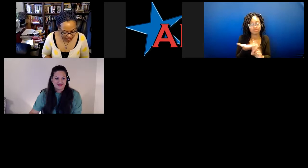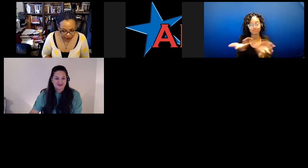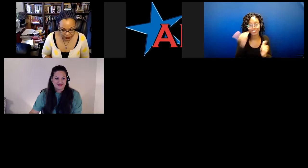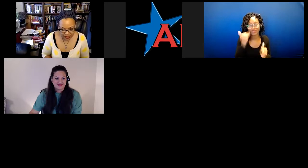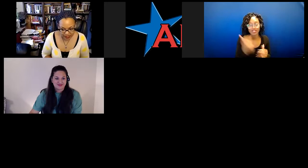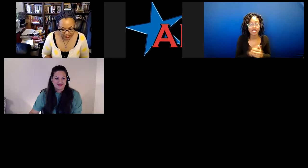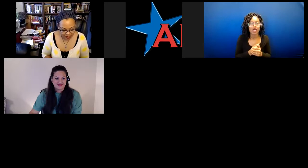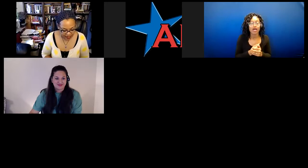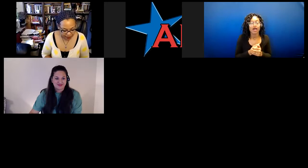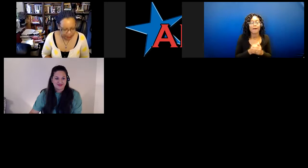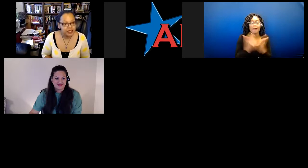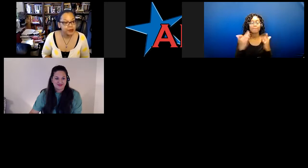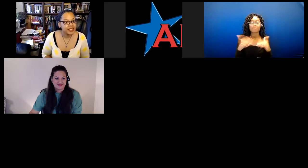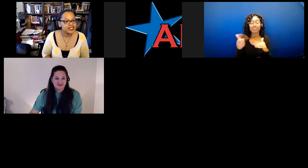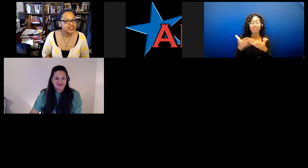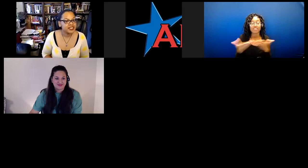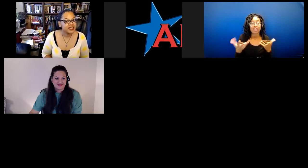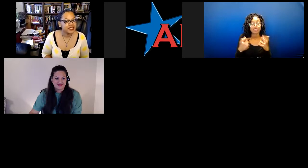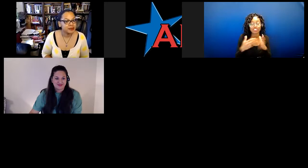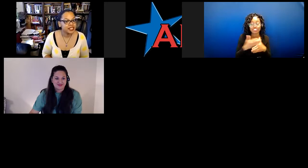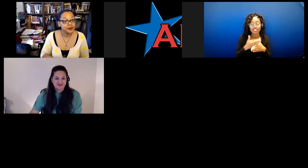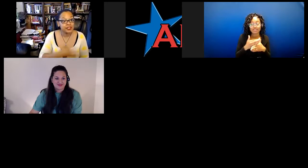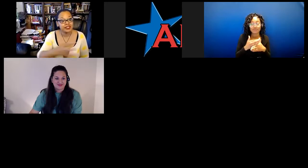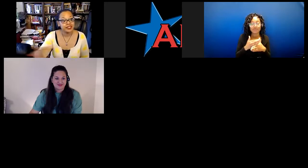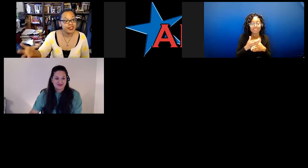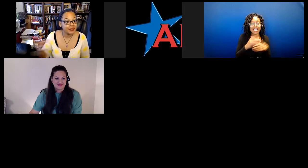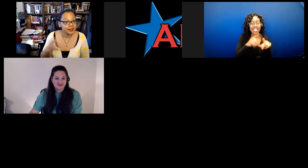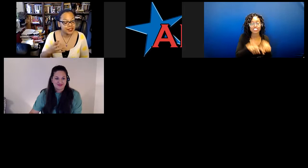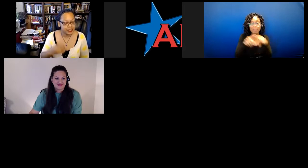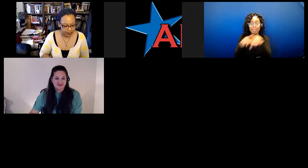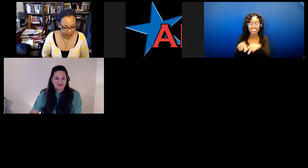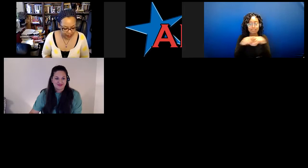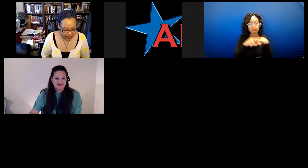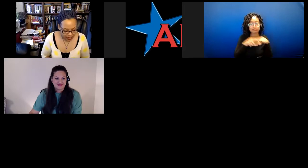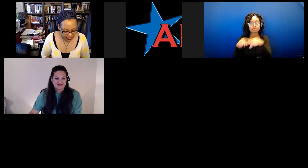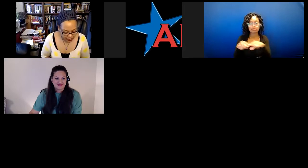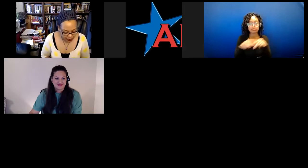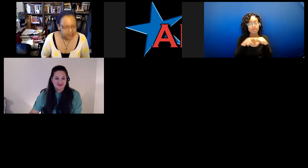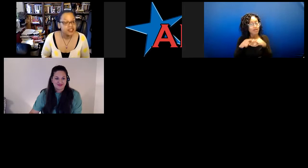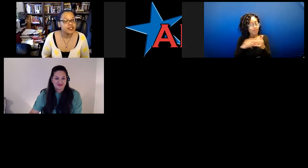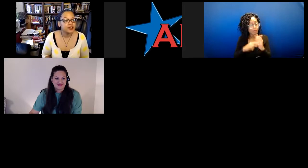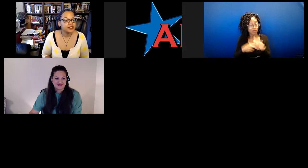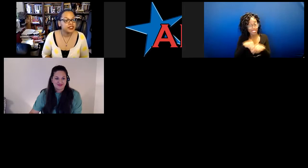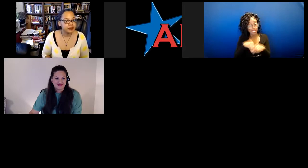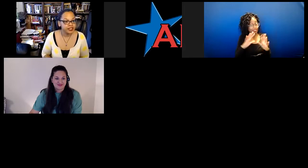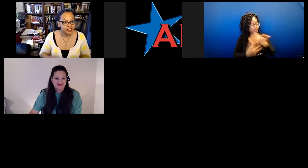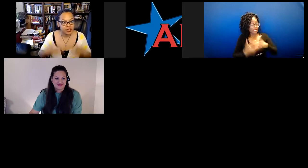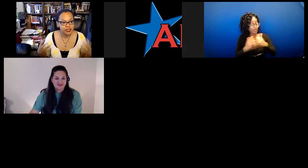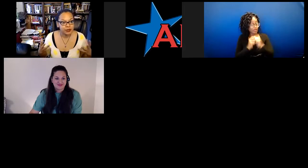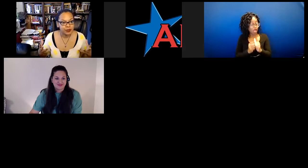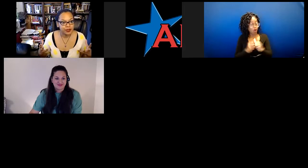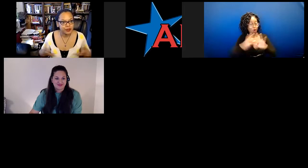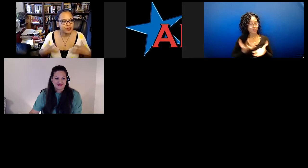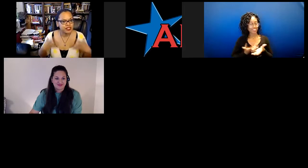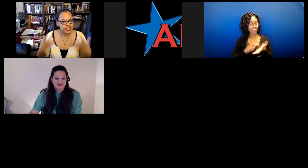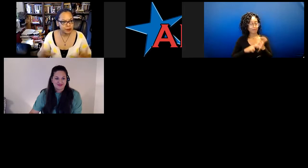too is interdependence is essentially meaning that we're in society with each other. And recognizing wholeness means that no one is